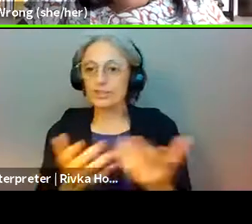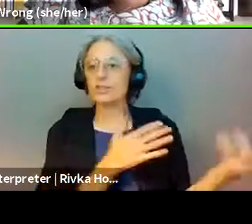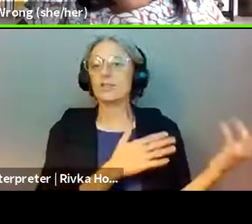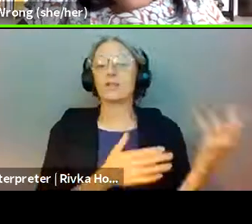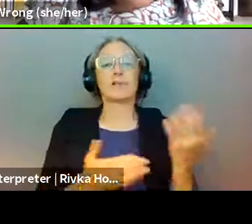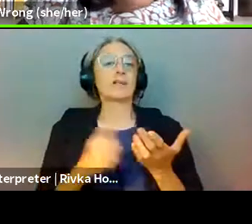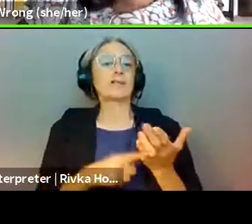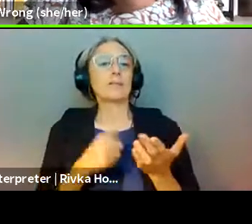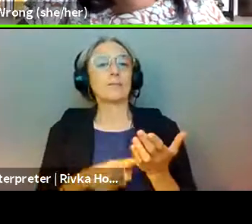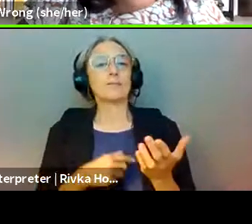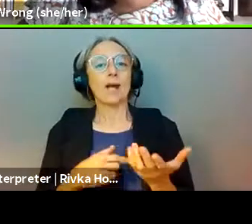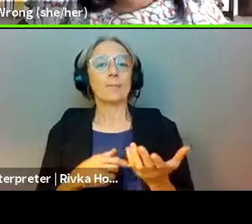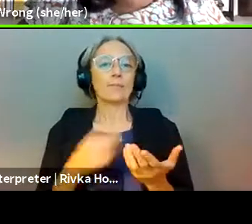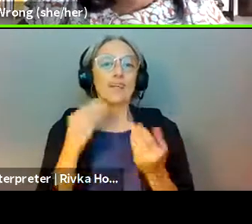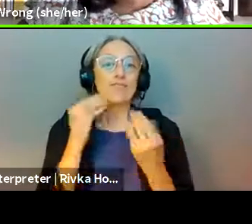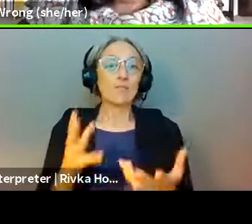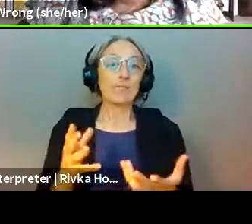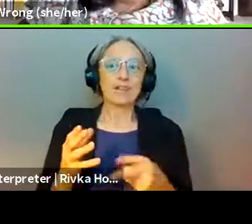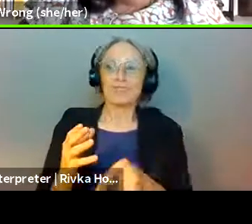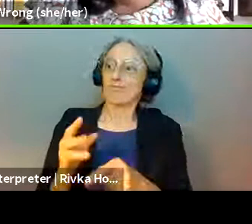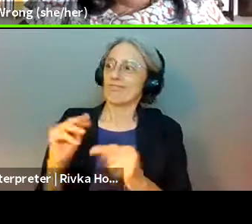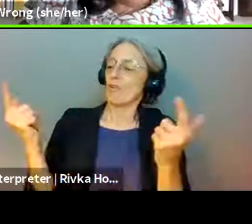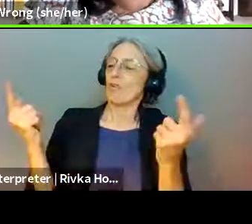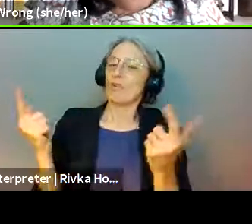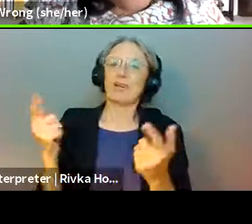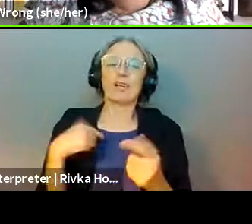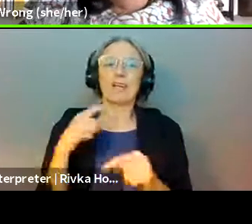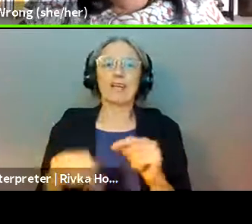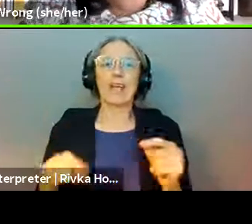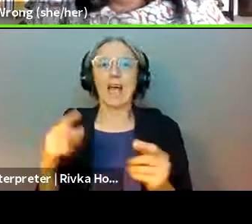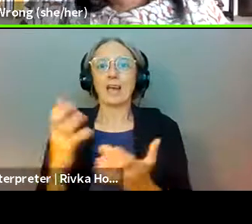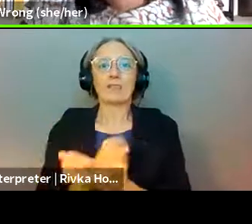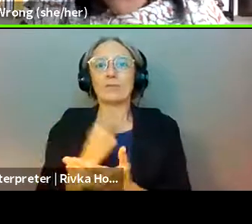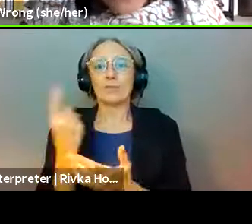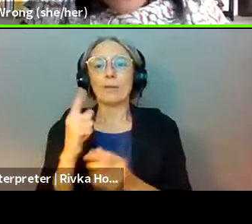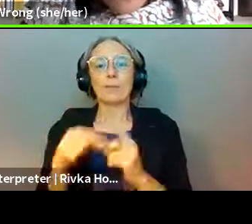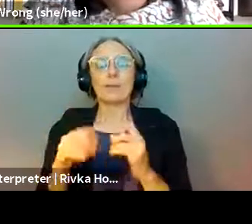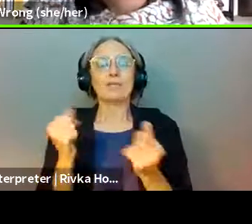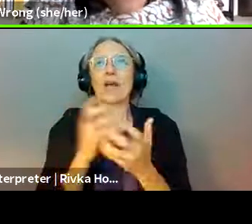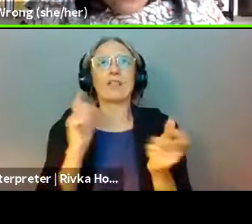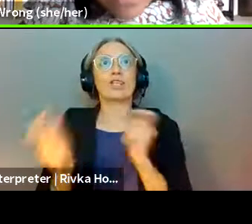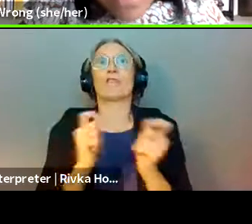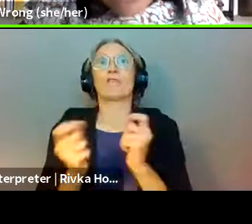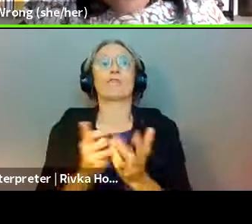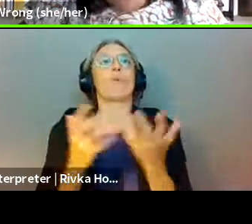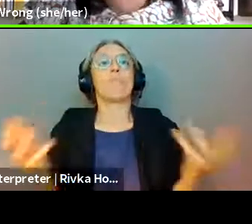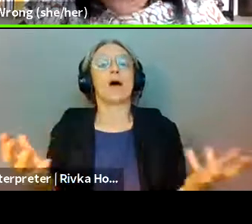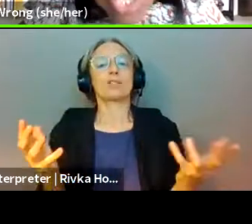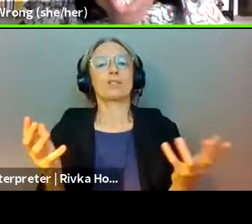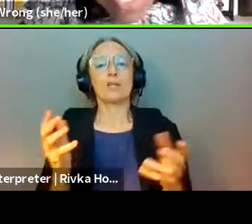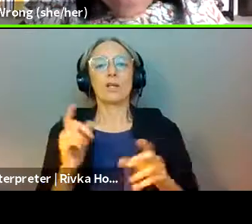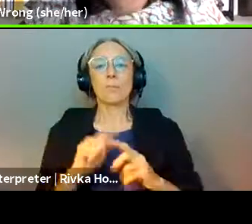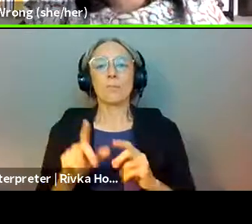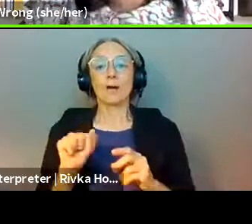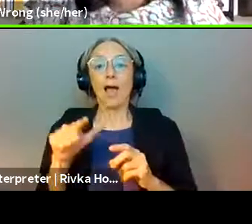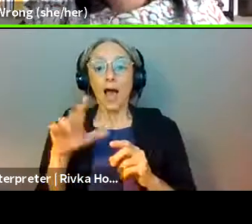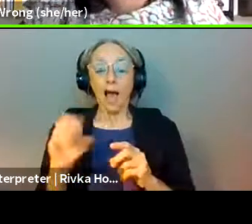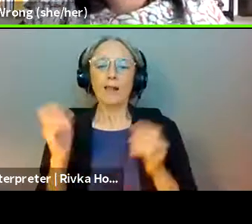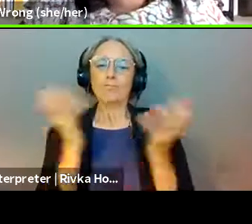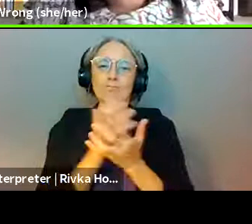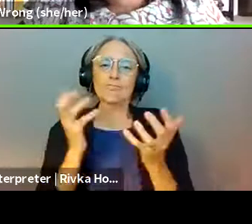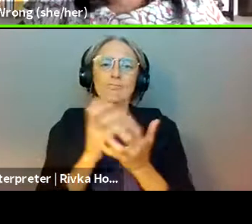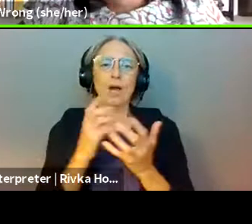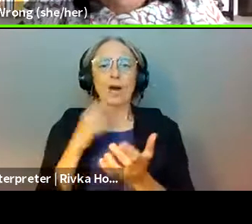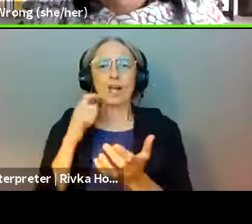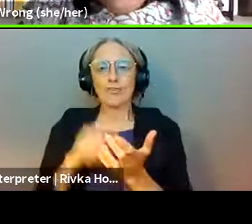good information that we could act on in the moment because things were always shifting. But Ali, I just want to say that I recognize and appreciate the